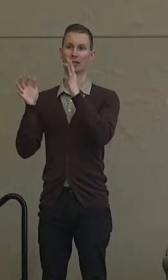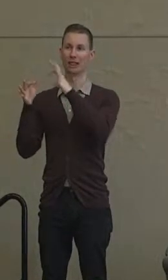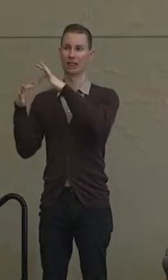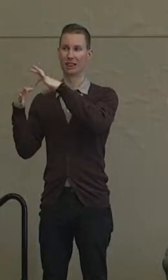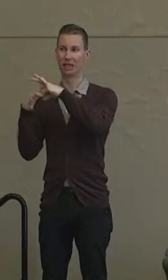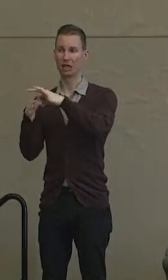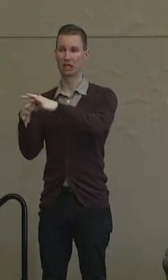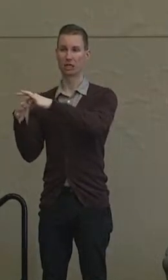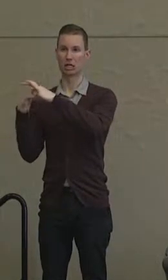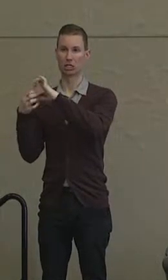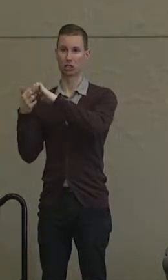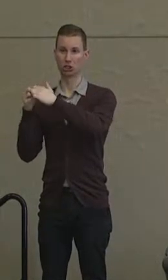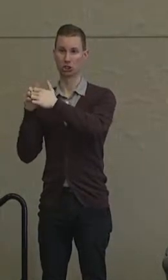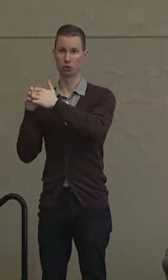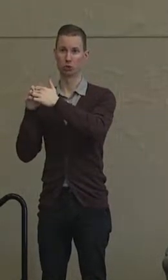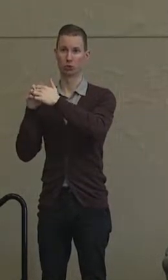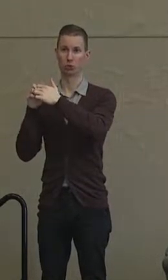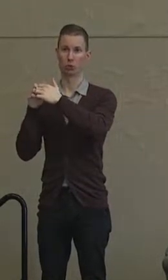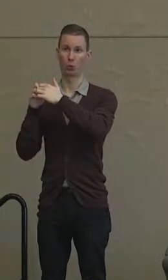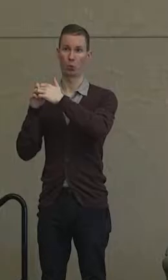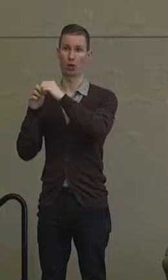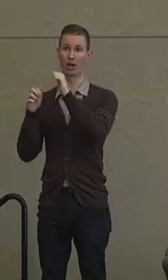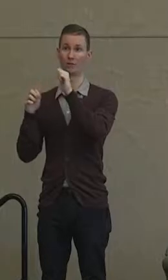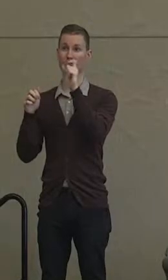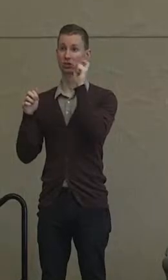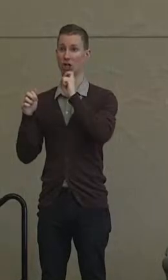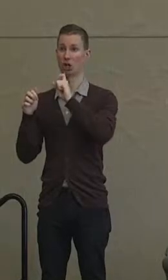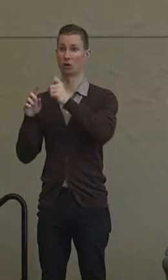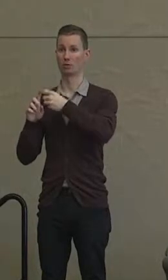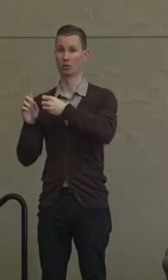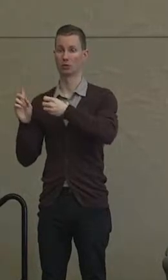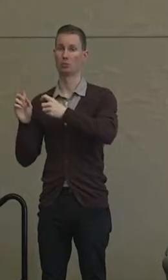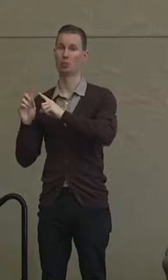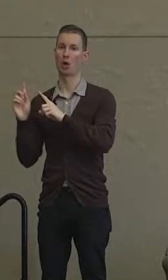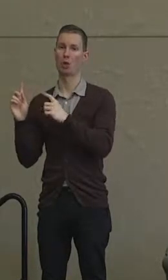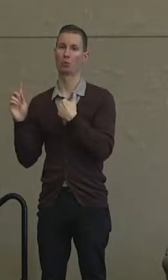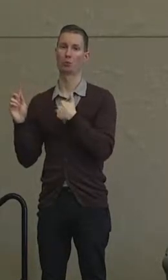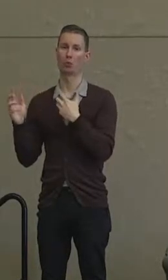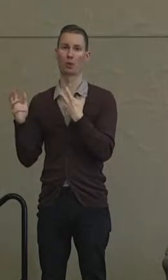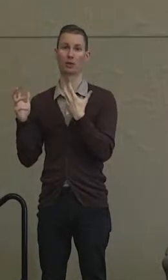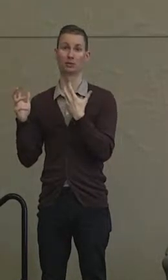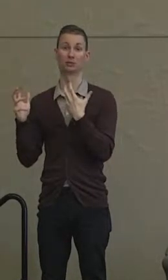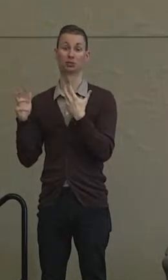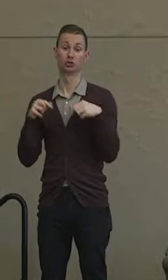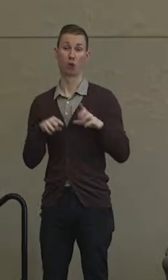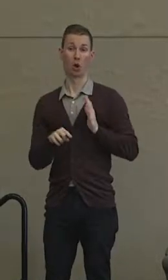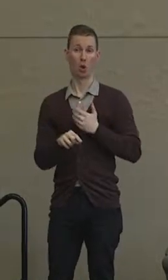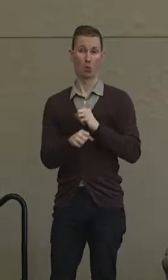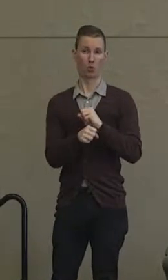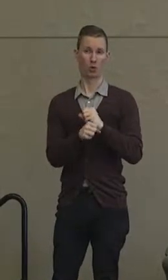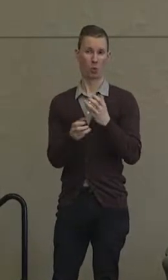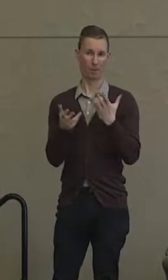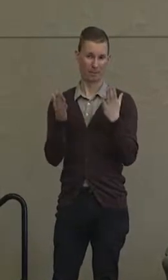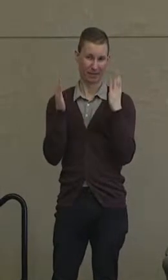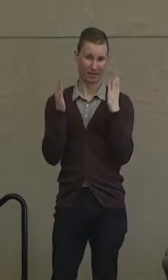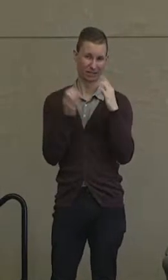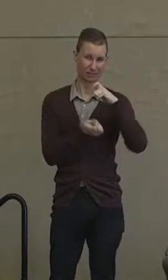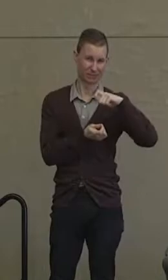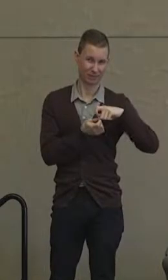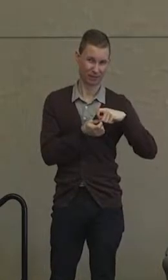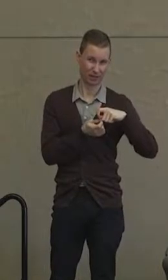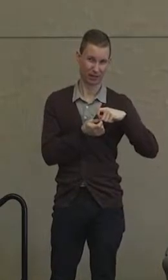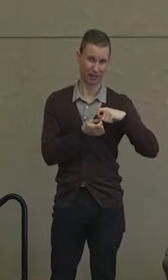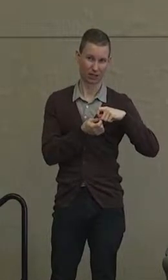linked issue of gender abuse, we do want to, in our work, pay attention also to the